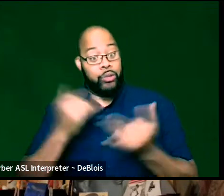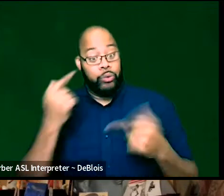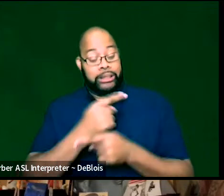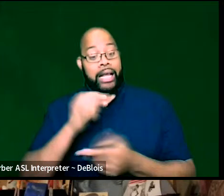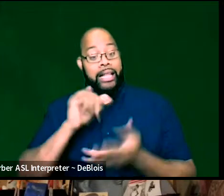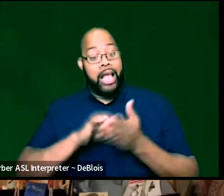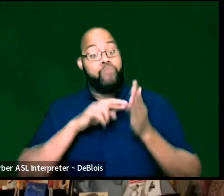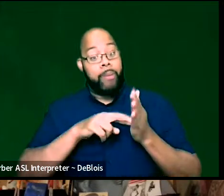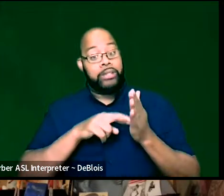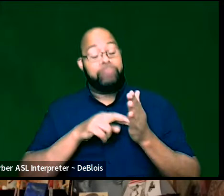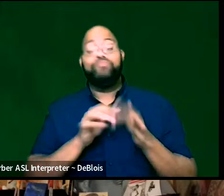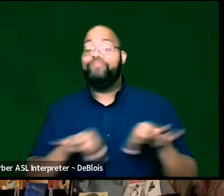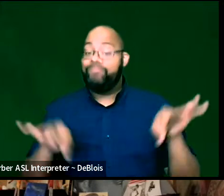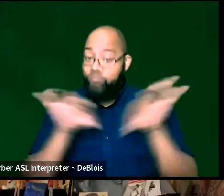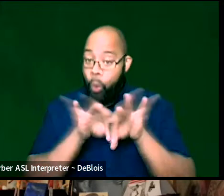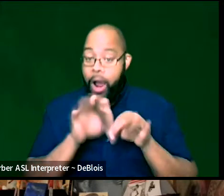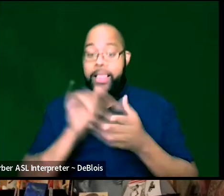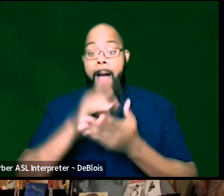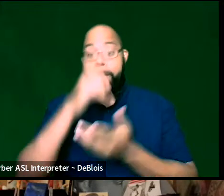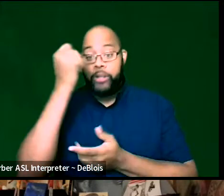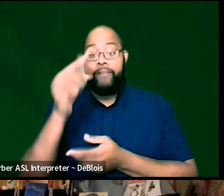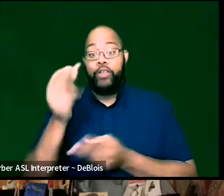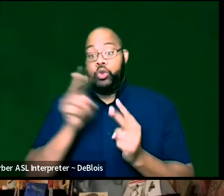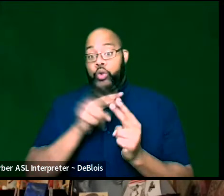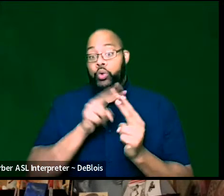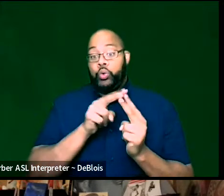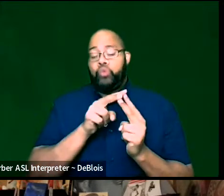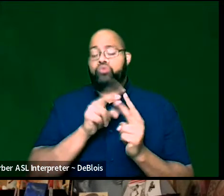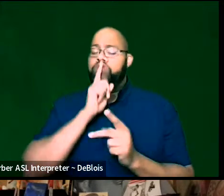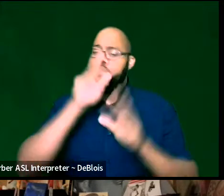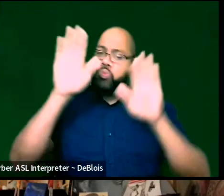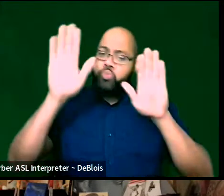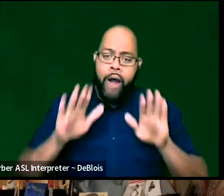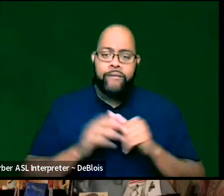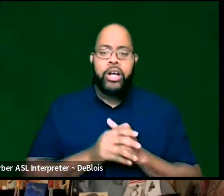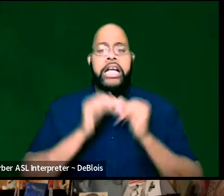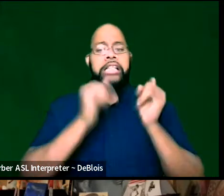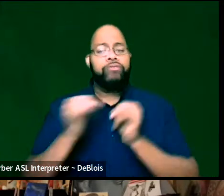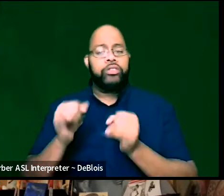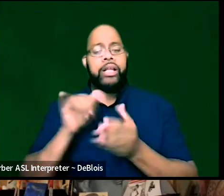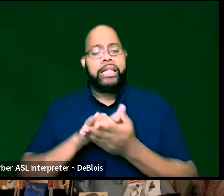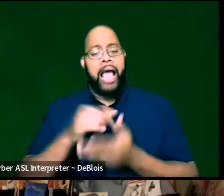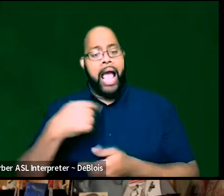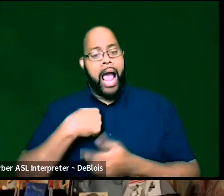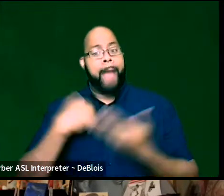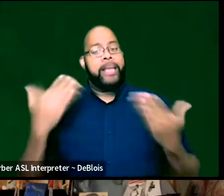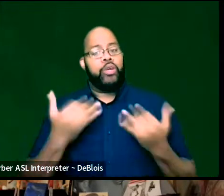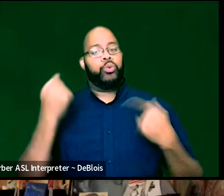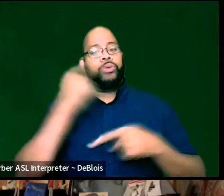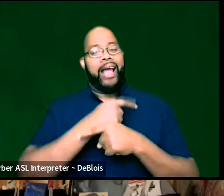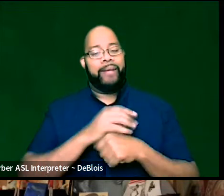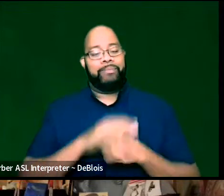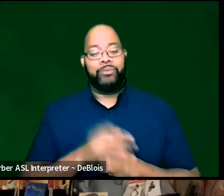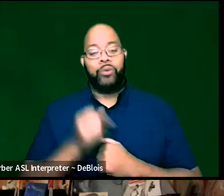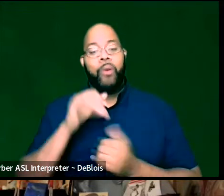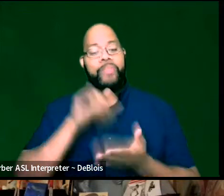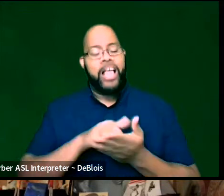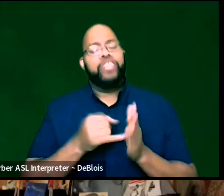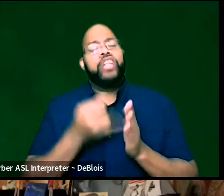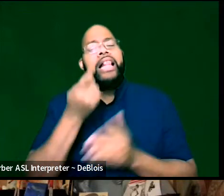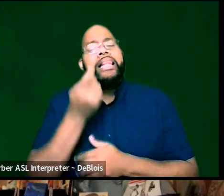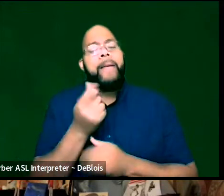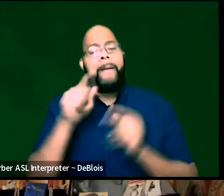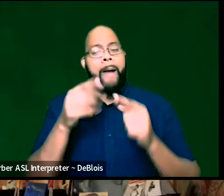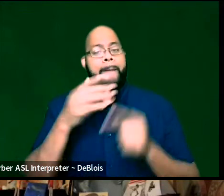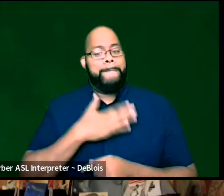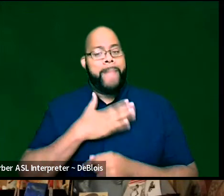that representation matters, and it's because of these 2 extraordinary individuals that I'm here today. So that's just a little bit